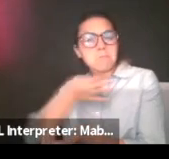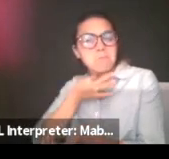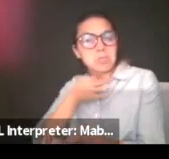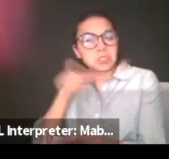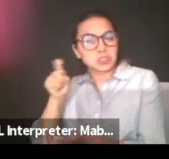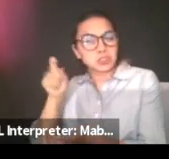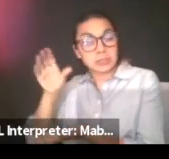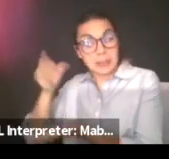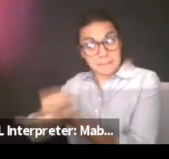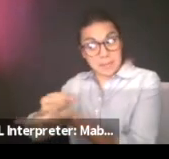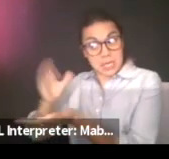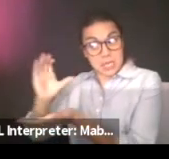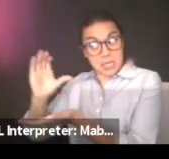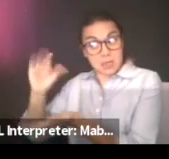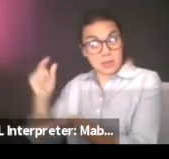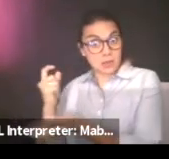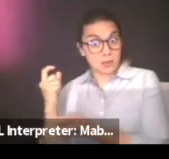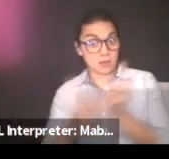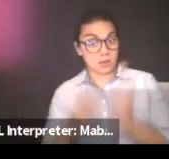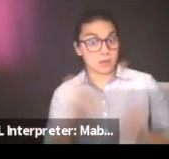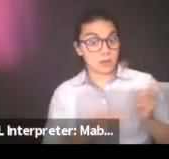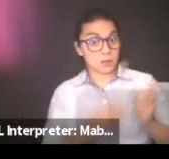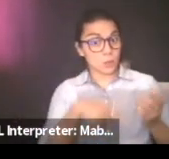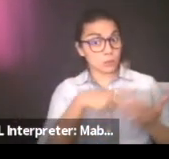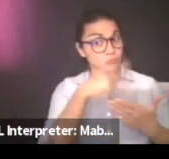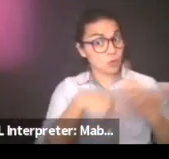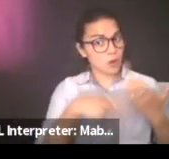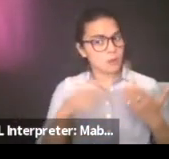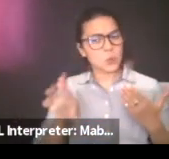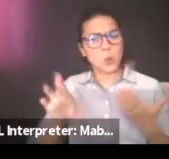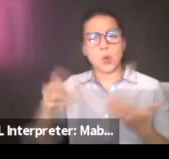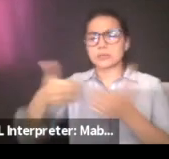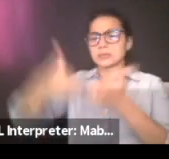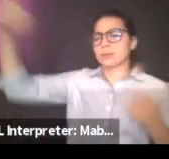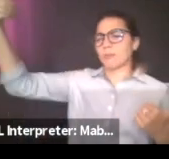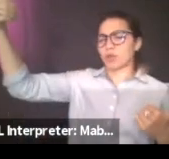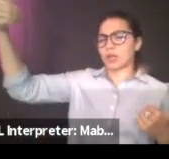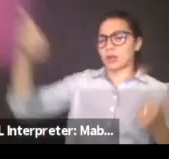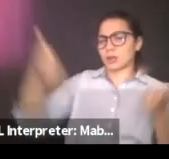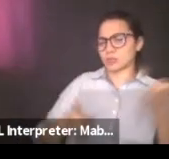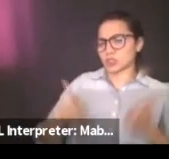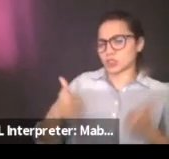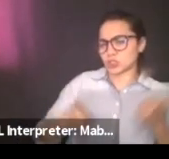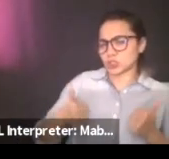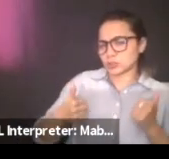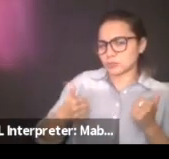the first question. So I'll stop there and give you a chance, folks, a chance to answer.